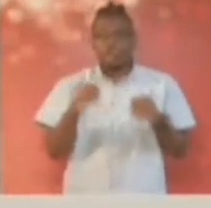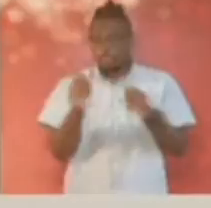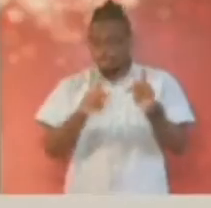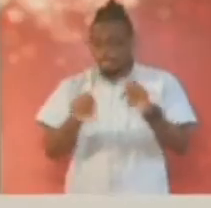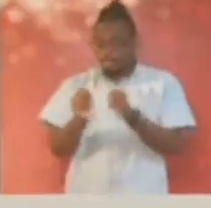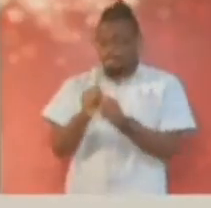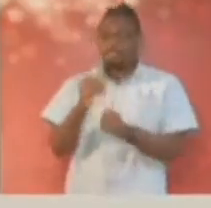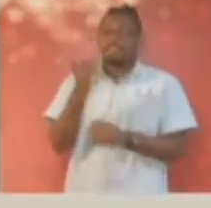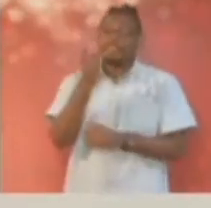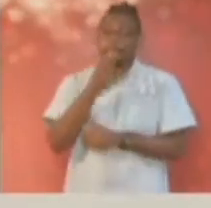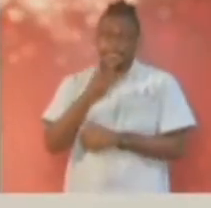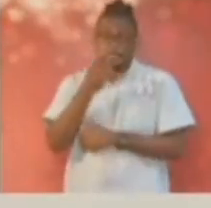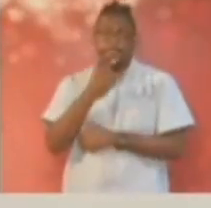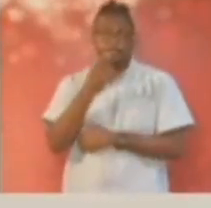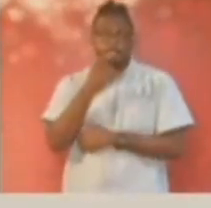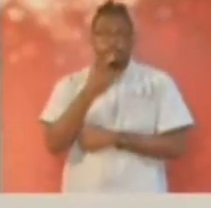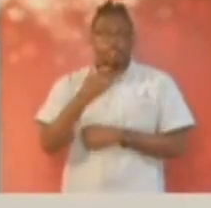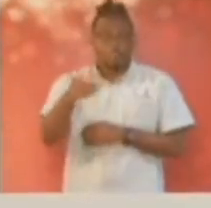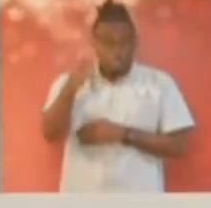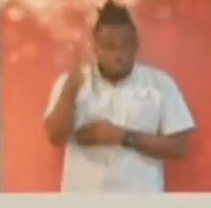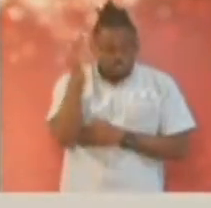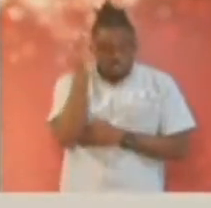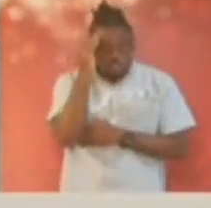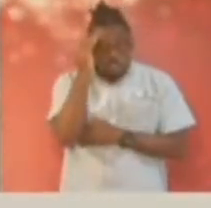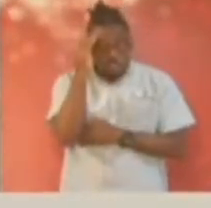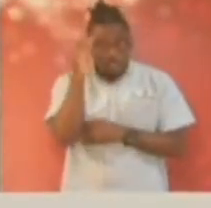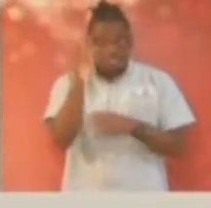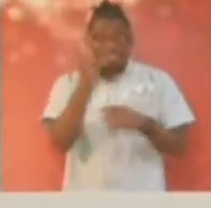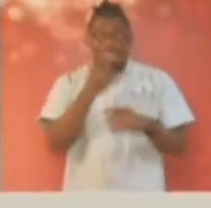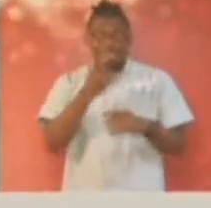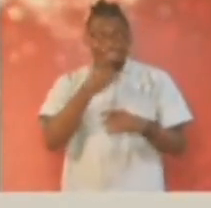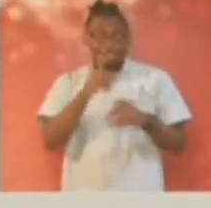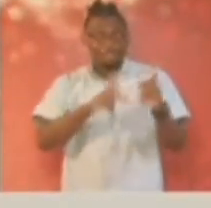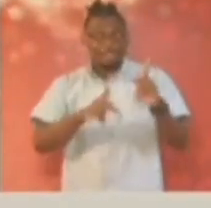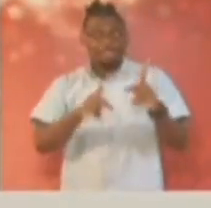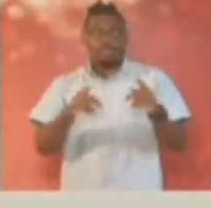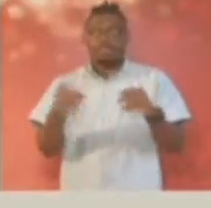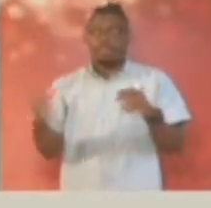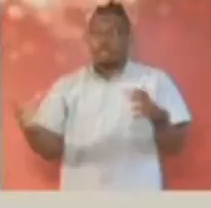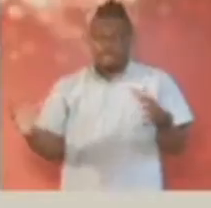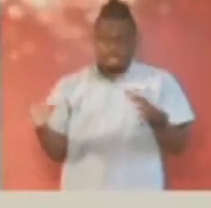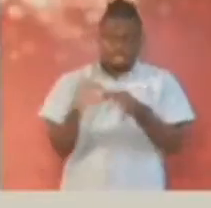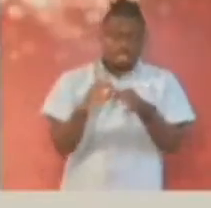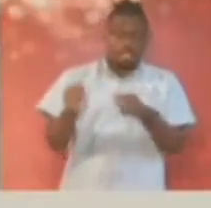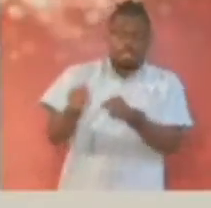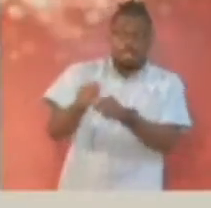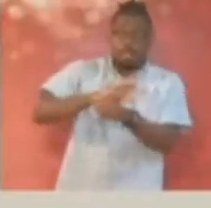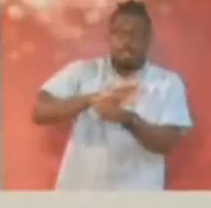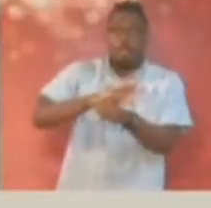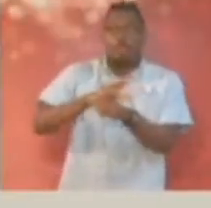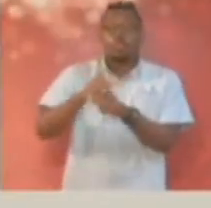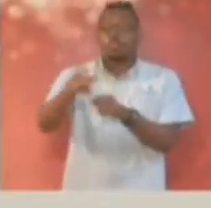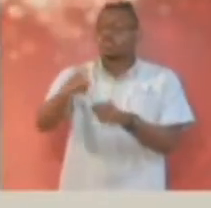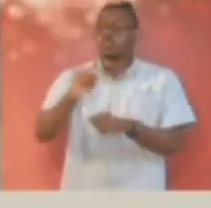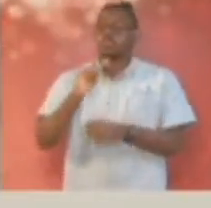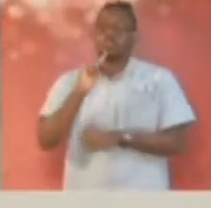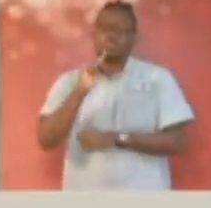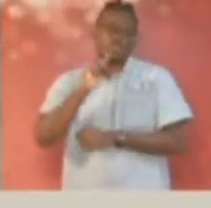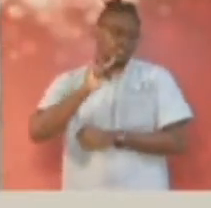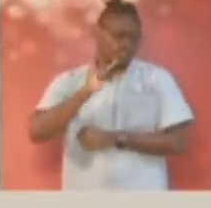condition when you have COVID, serious complications, it is perhaps useful to bring to